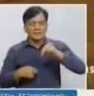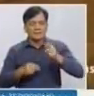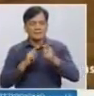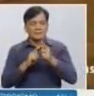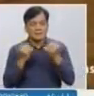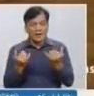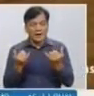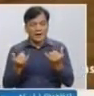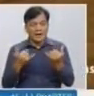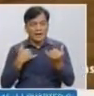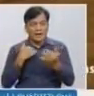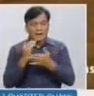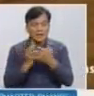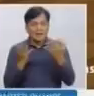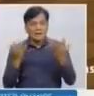We're currently